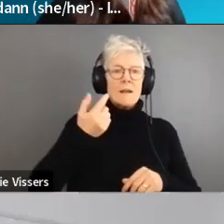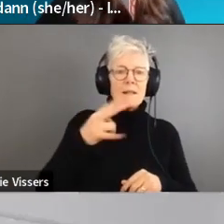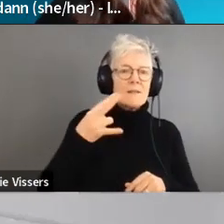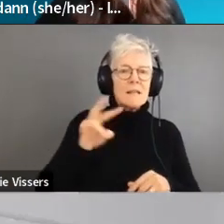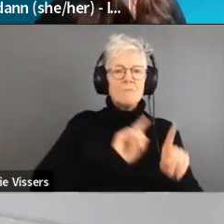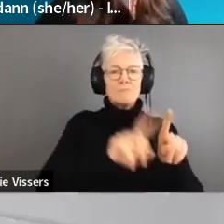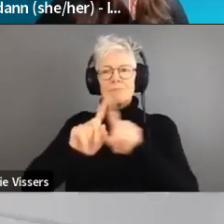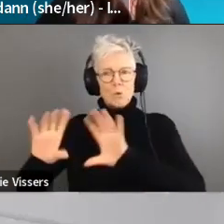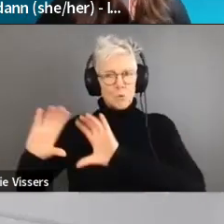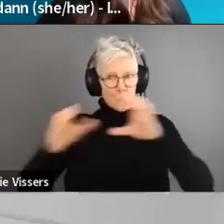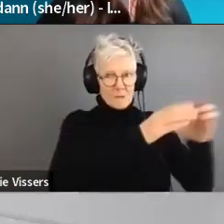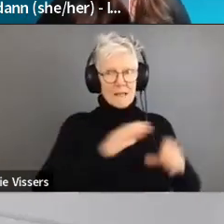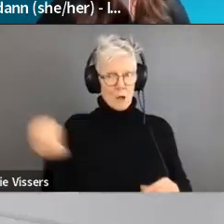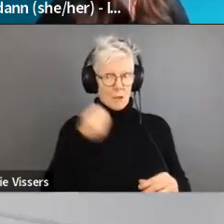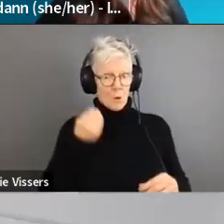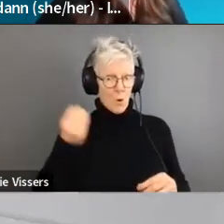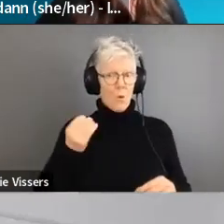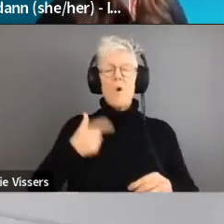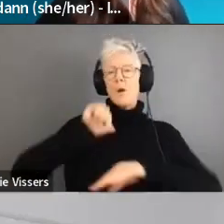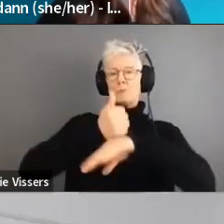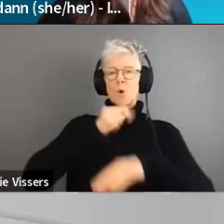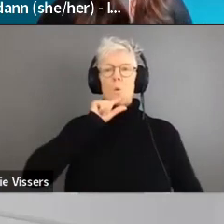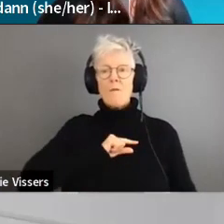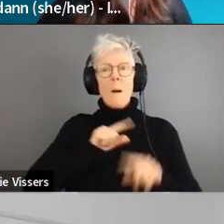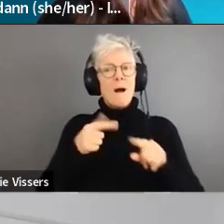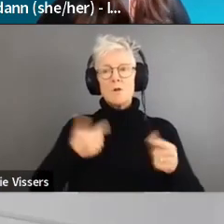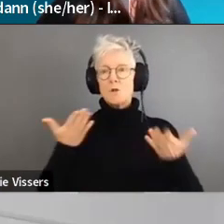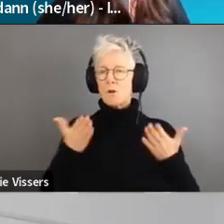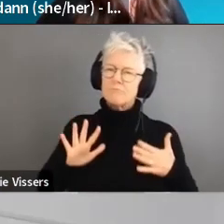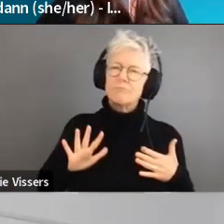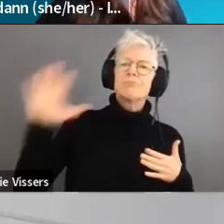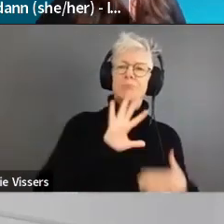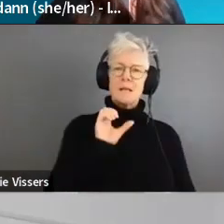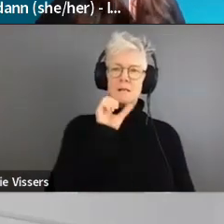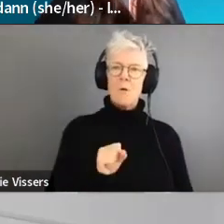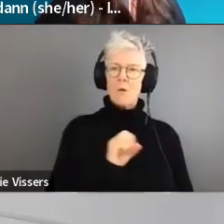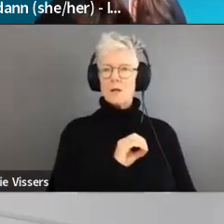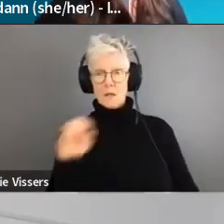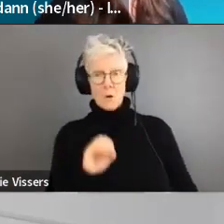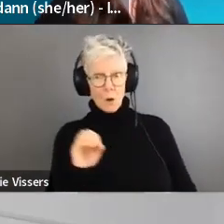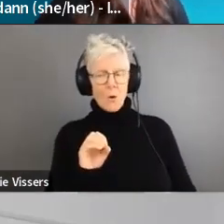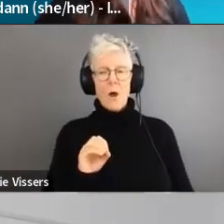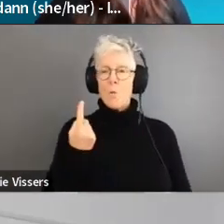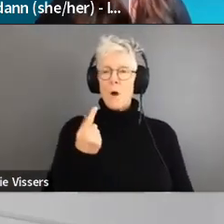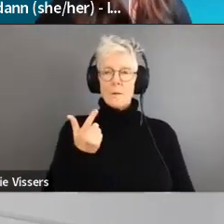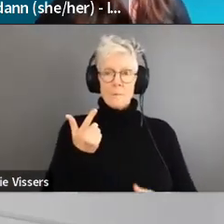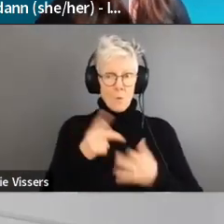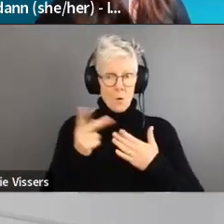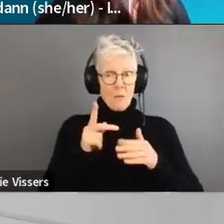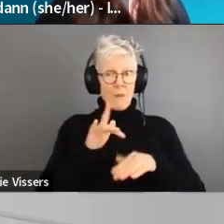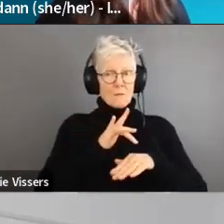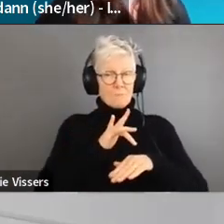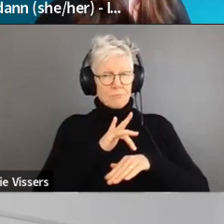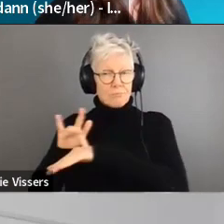in Ontario. And while we are located in Guelph, we serve the entire region of Southern Ontario and have one national program. This